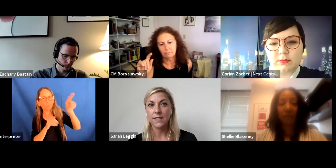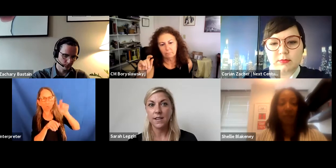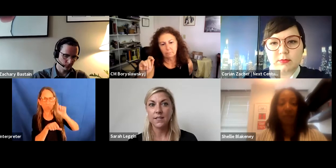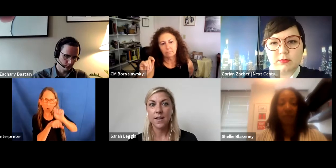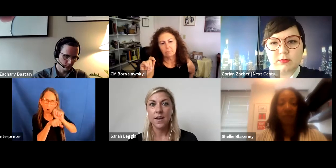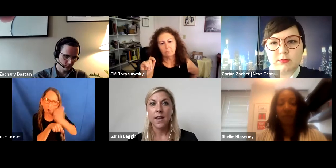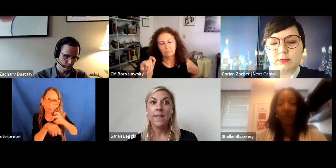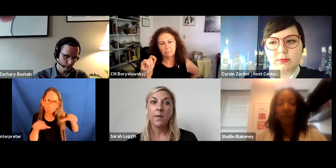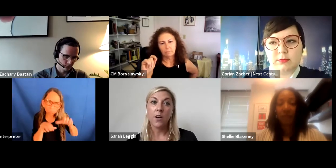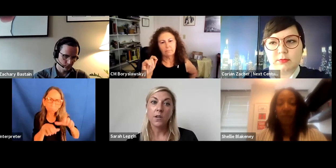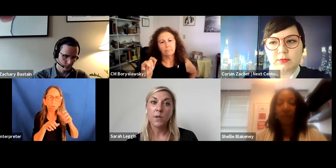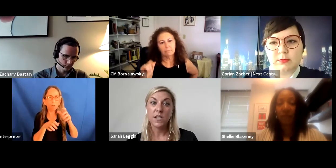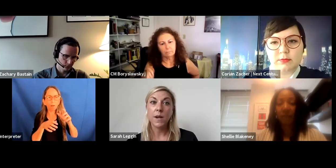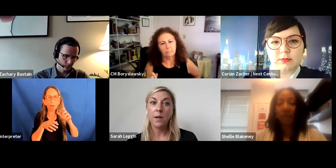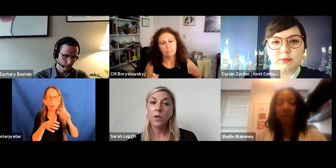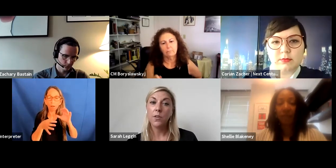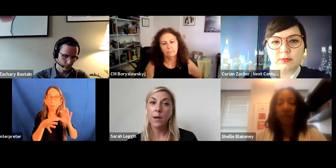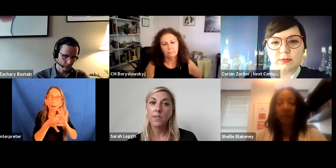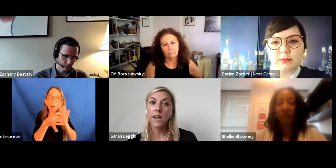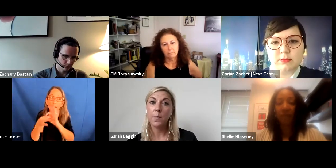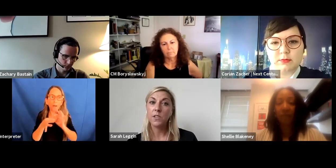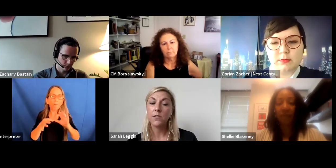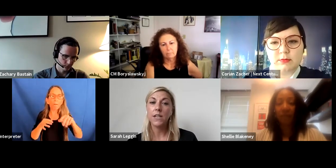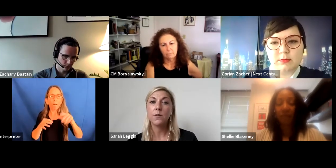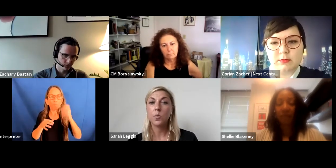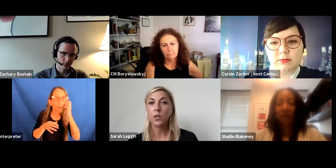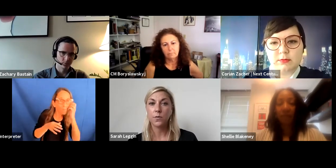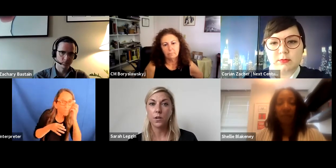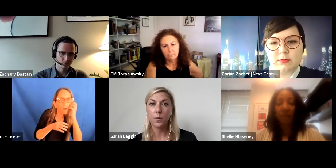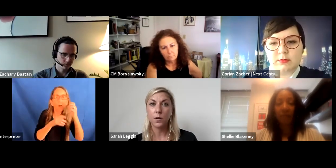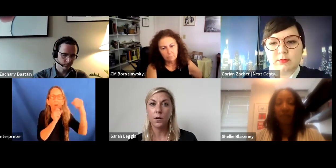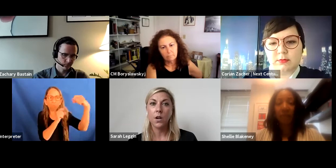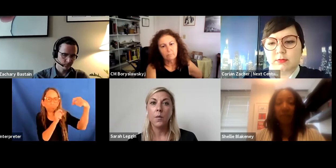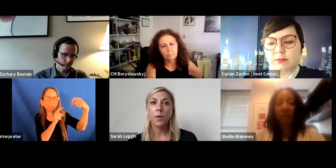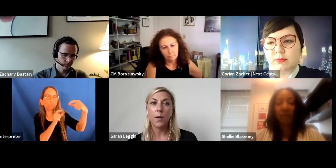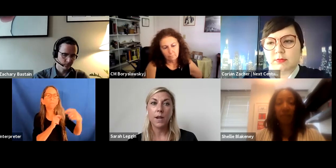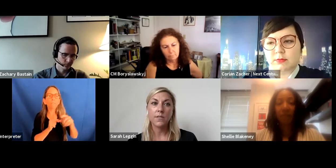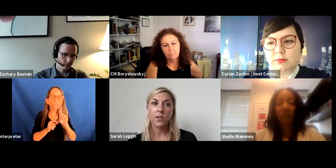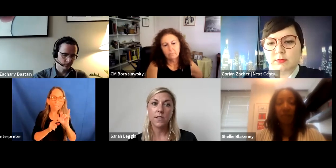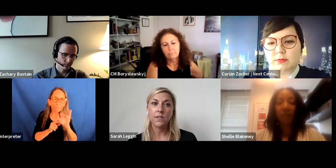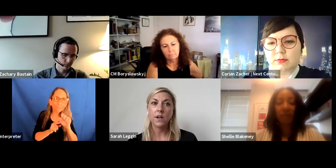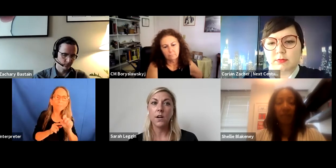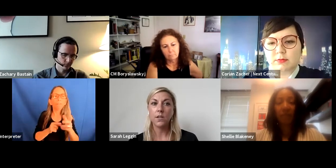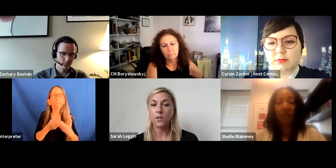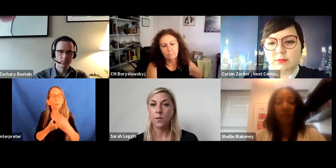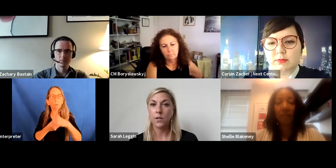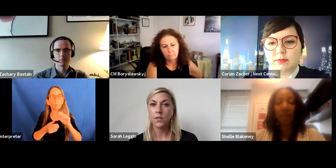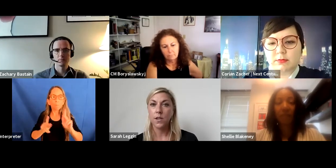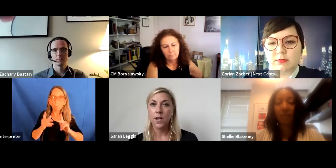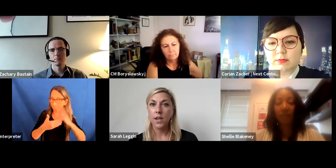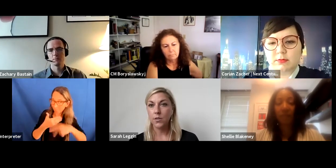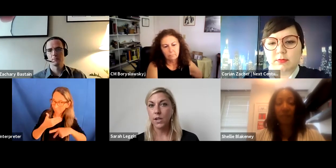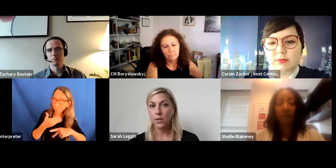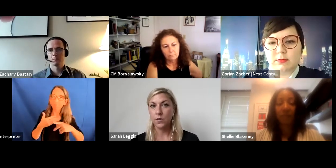and devices, and then also participate in programs to help deliver even more affordable broadband services to all